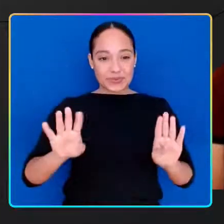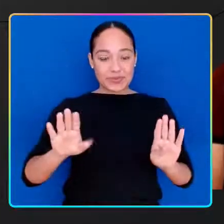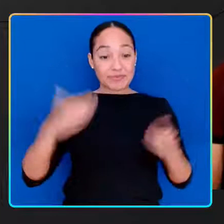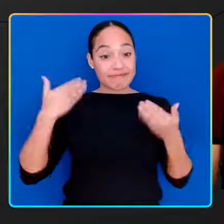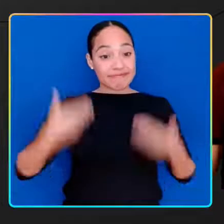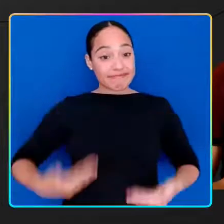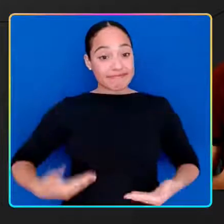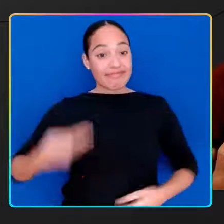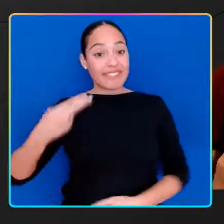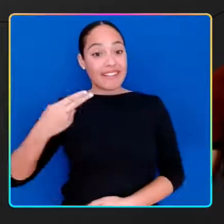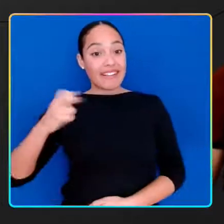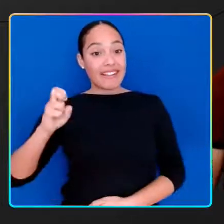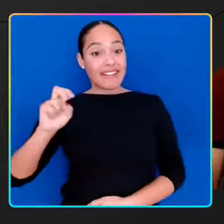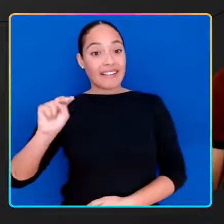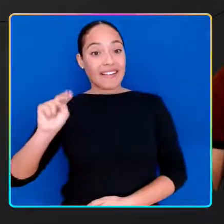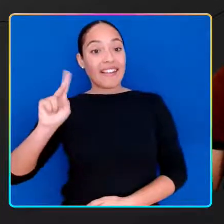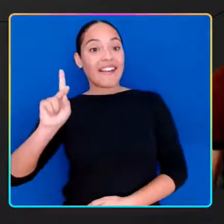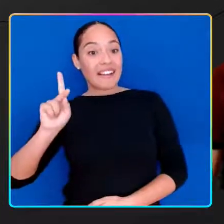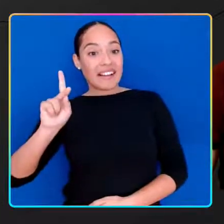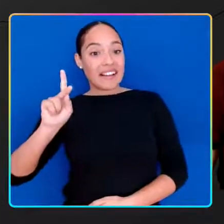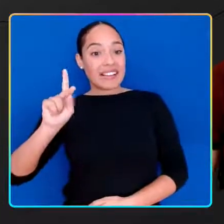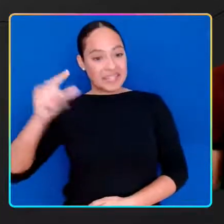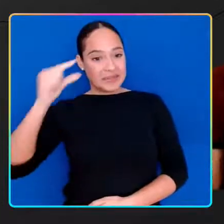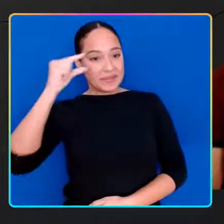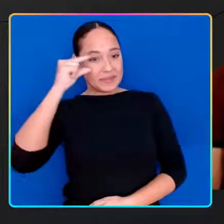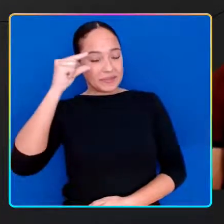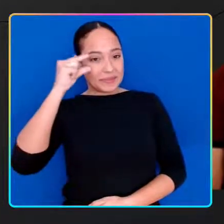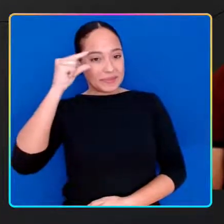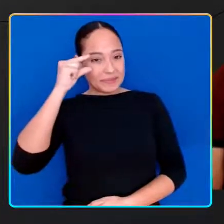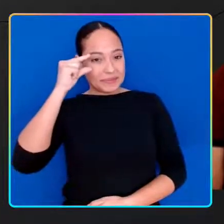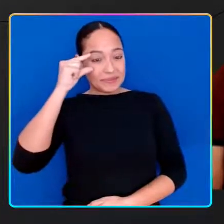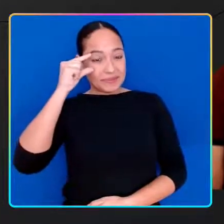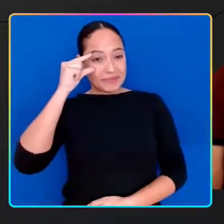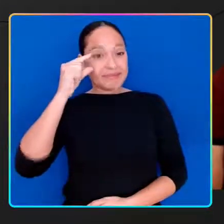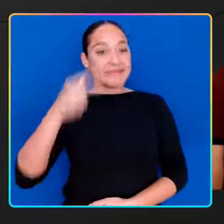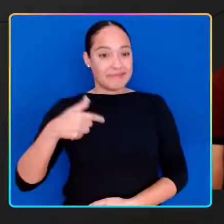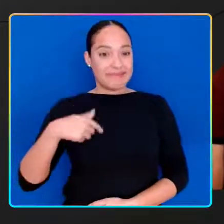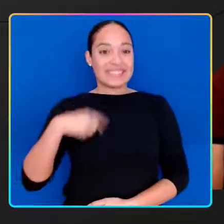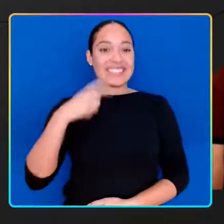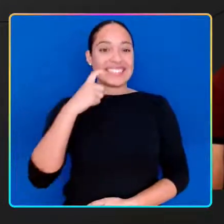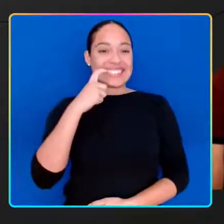I'm wearing a reddish dark red shirt.